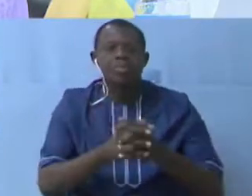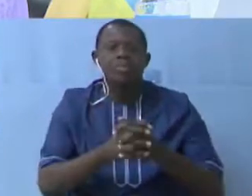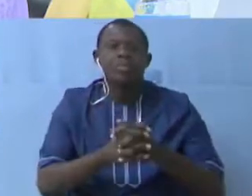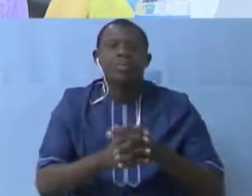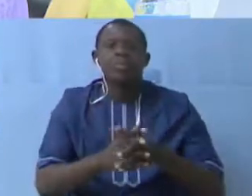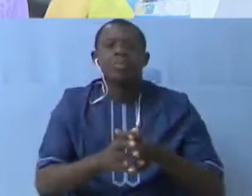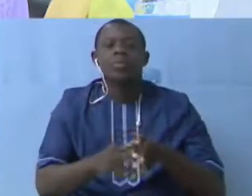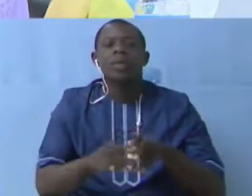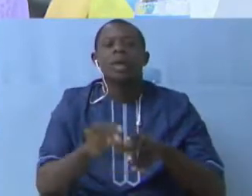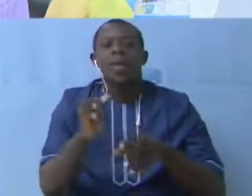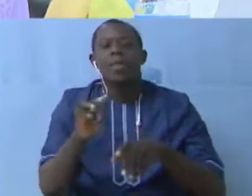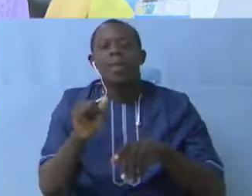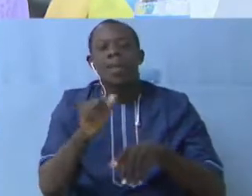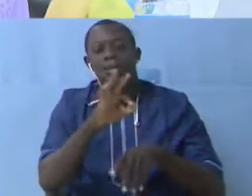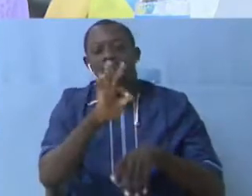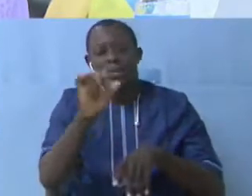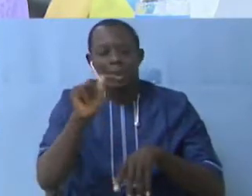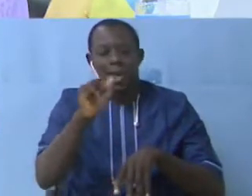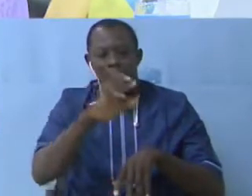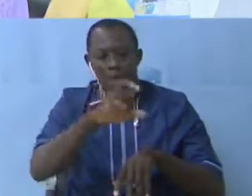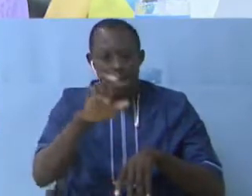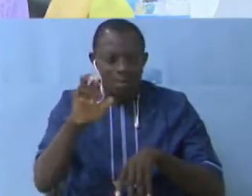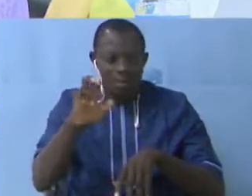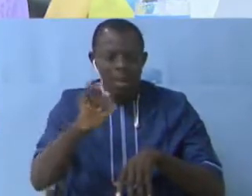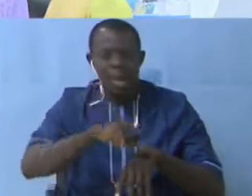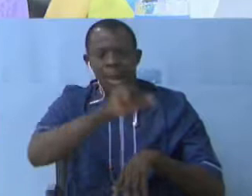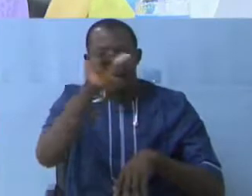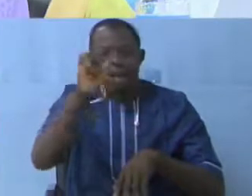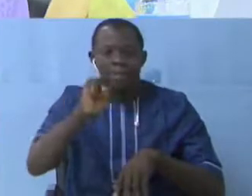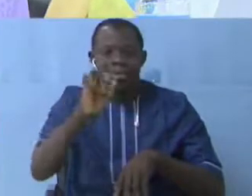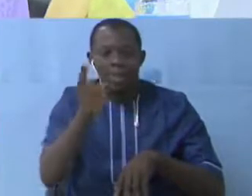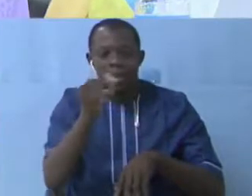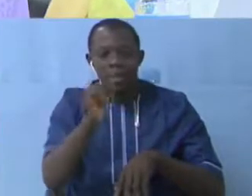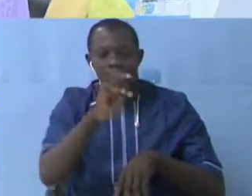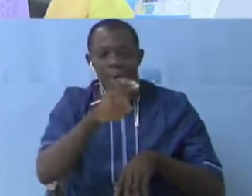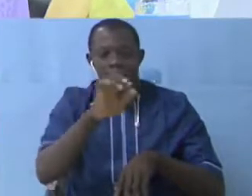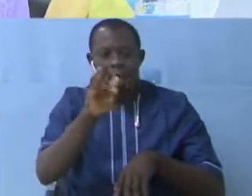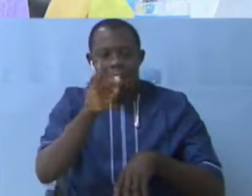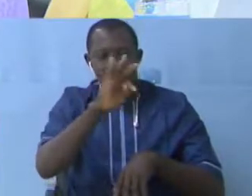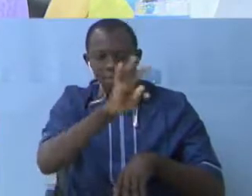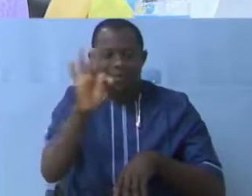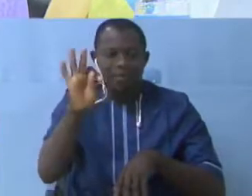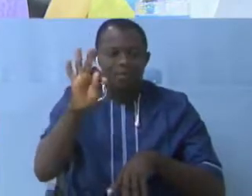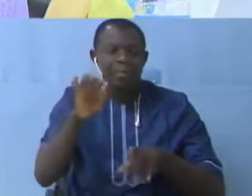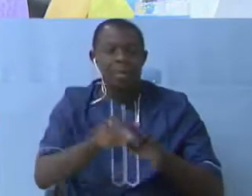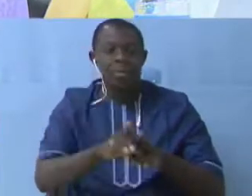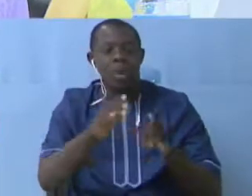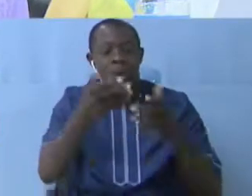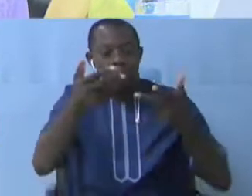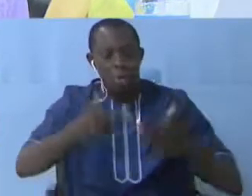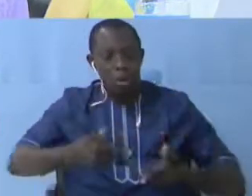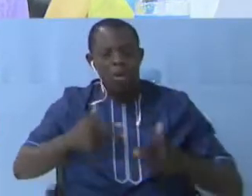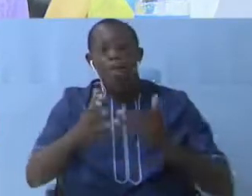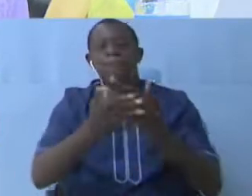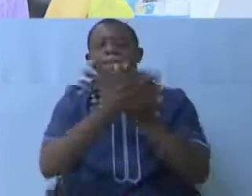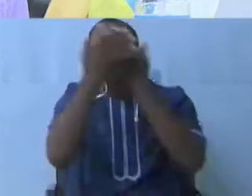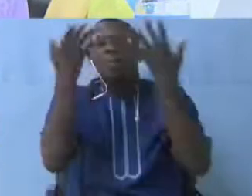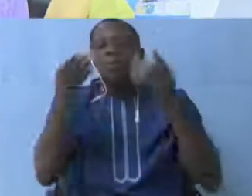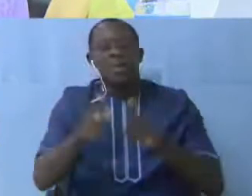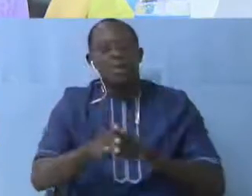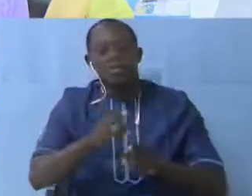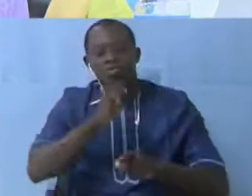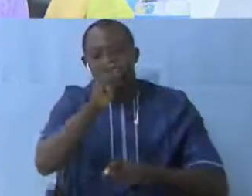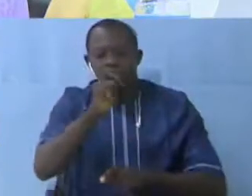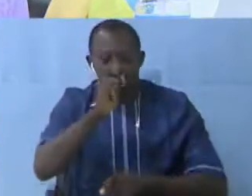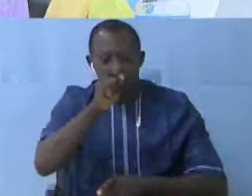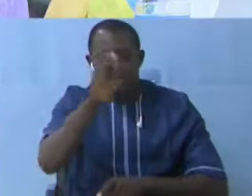and Matata especially. Sheriff C. They hosted many journalists. They help dalal ay way taskati xibaar